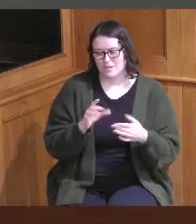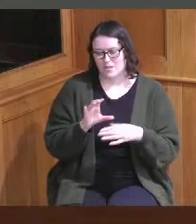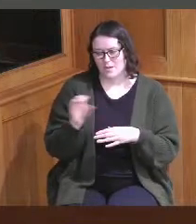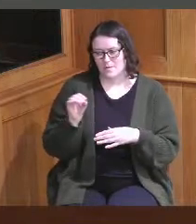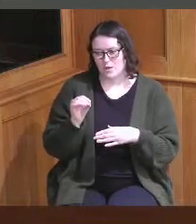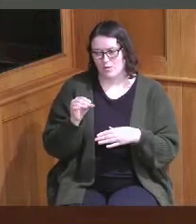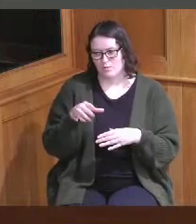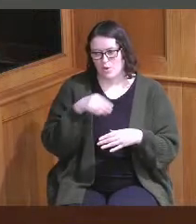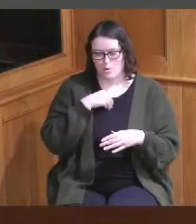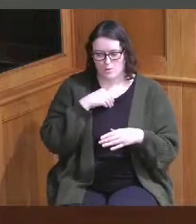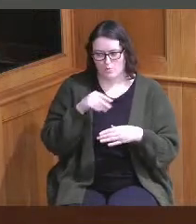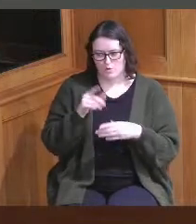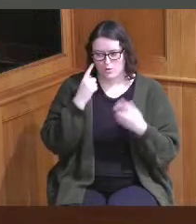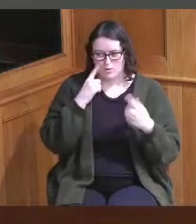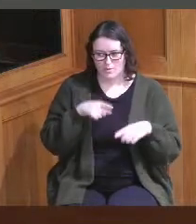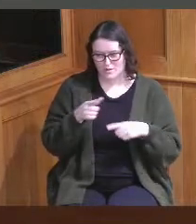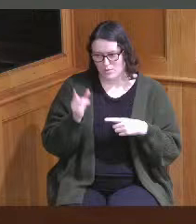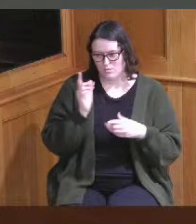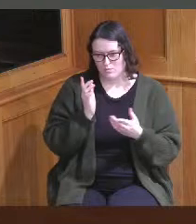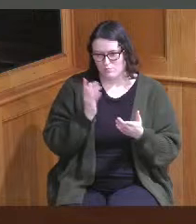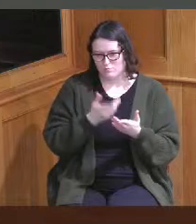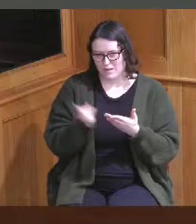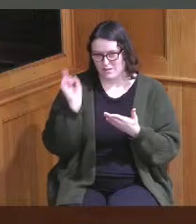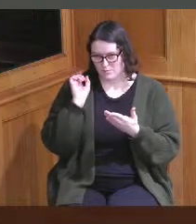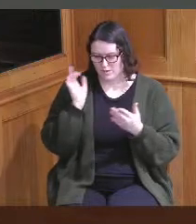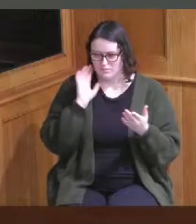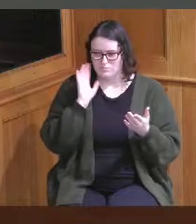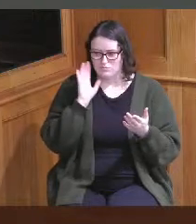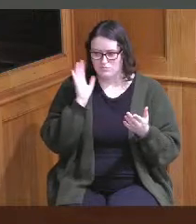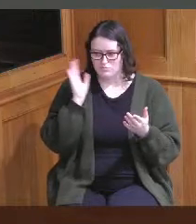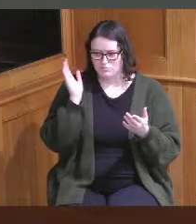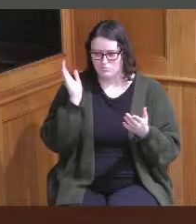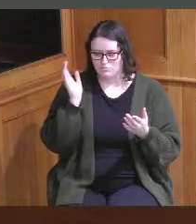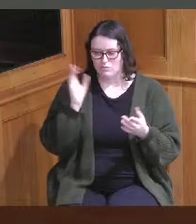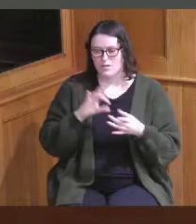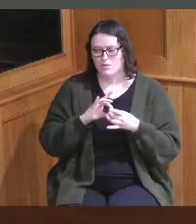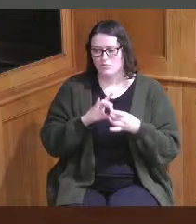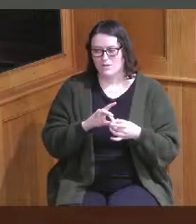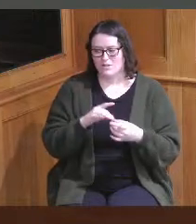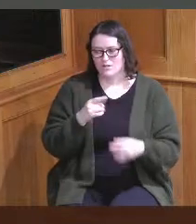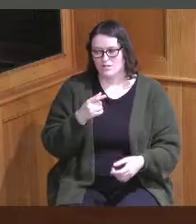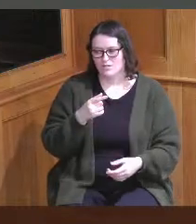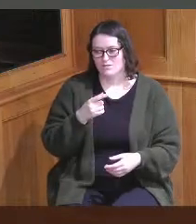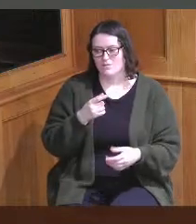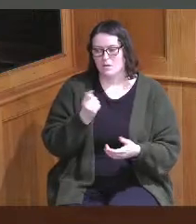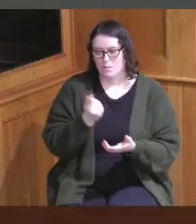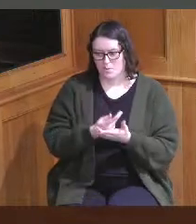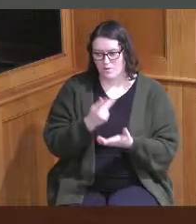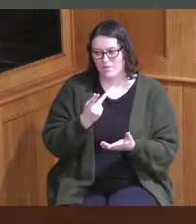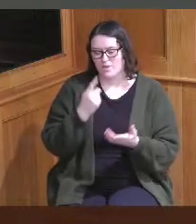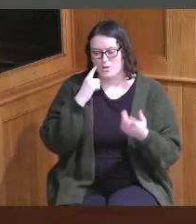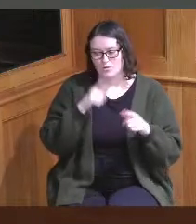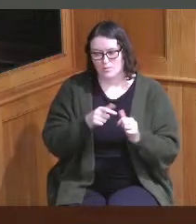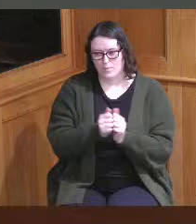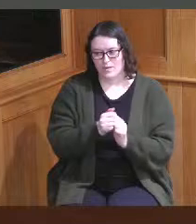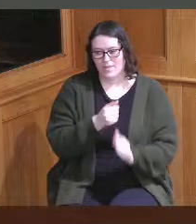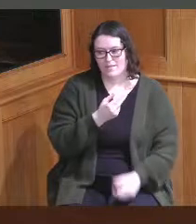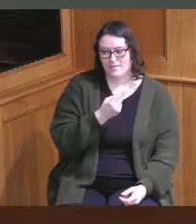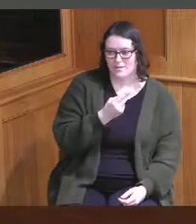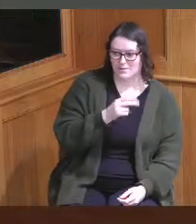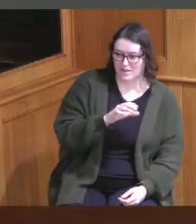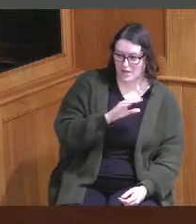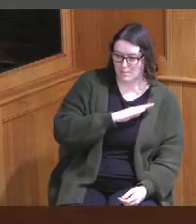that the board previously heard about in staff meeting. Commissioners, this is a resolution authorizing the execution of an agreement between the Board of County